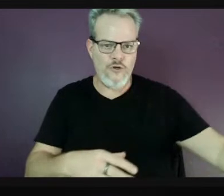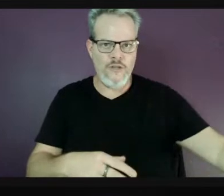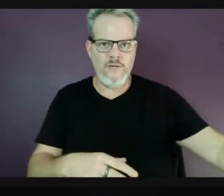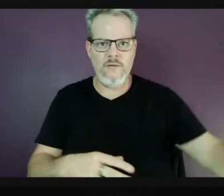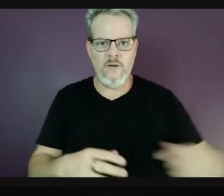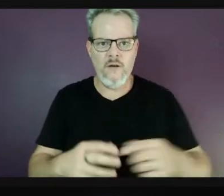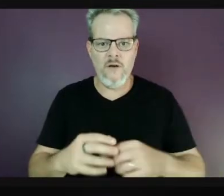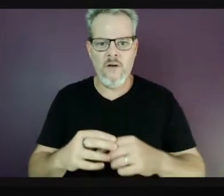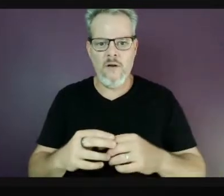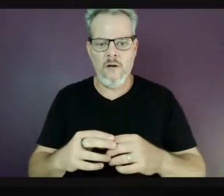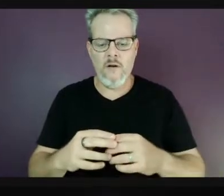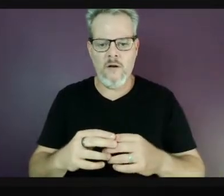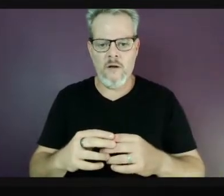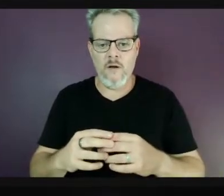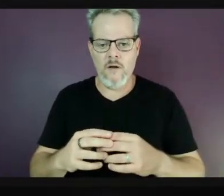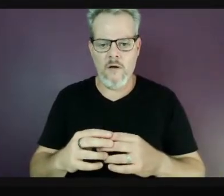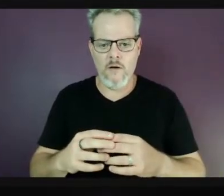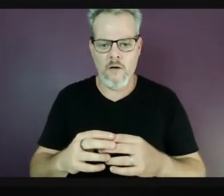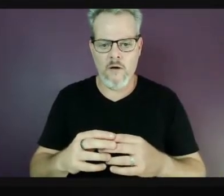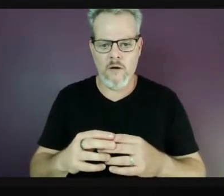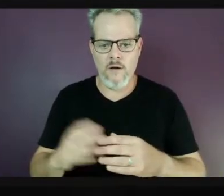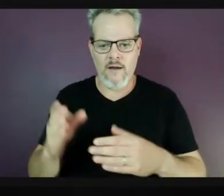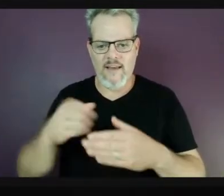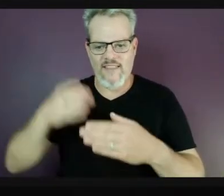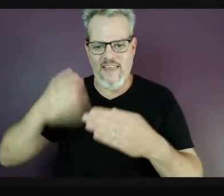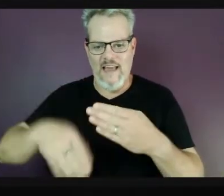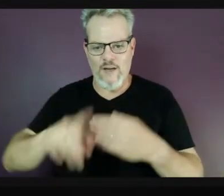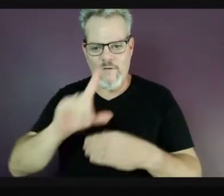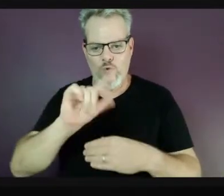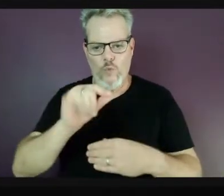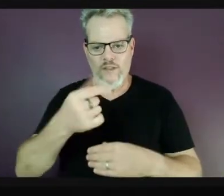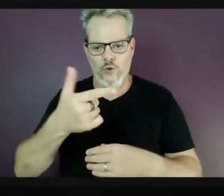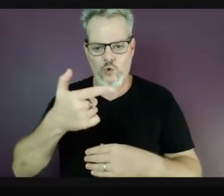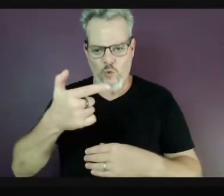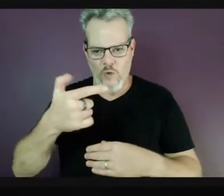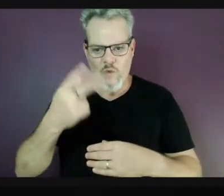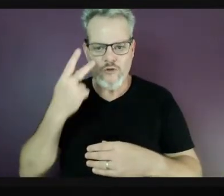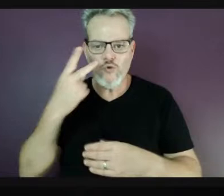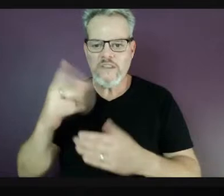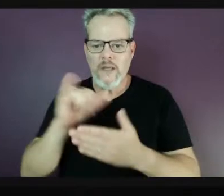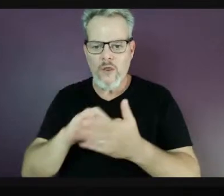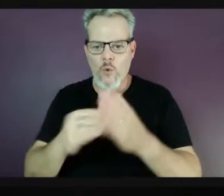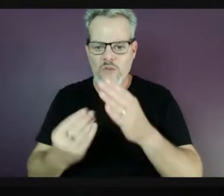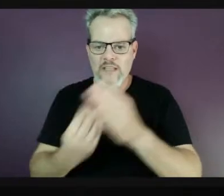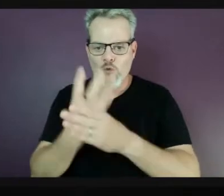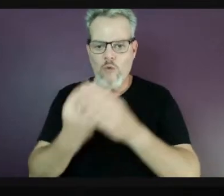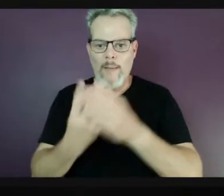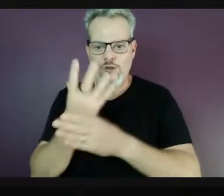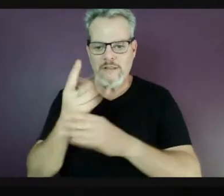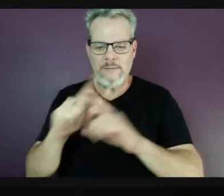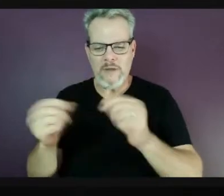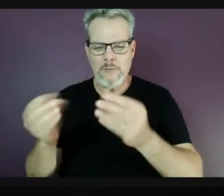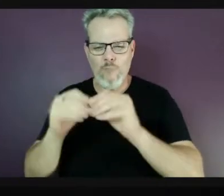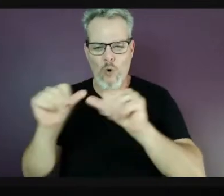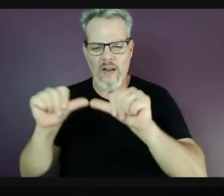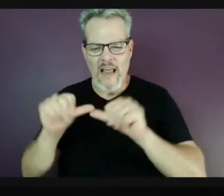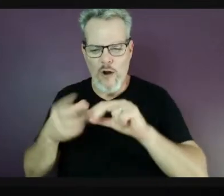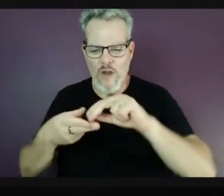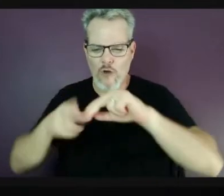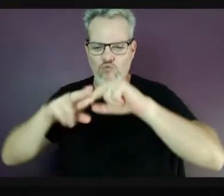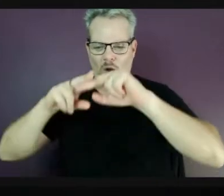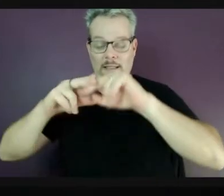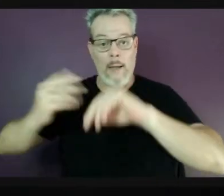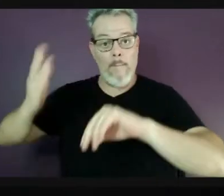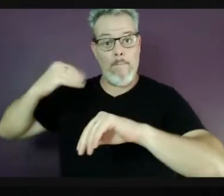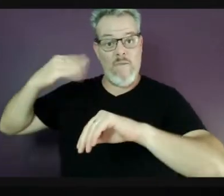well end of 2021, 2022, each of these eruptions, but it looks like it's more rising in that area. And before I had that map from